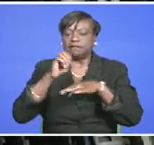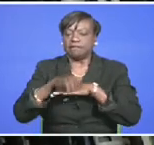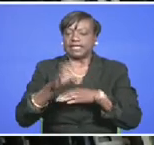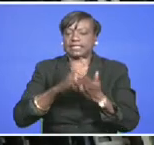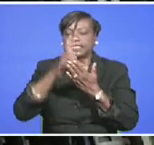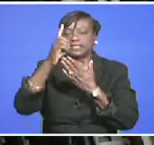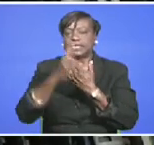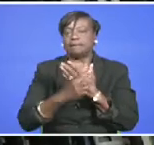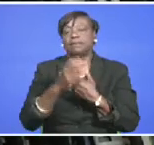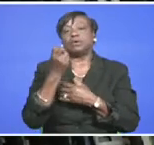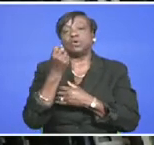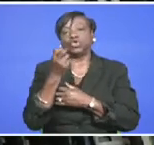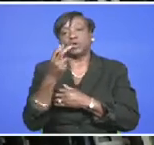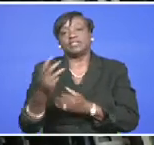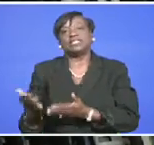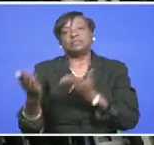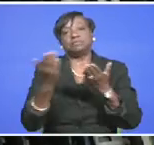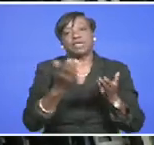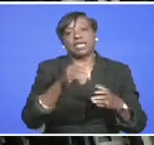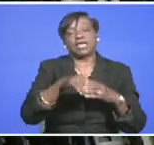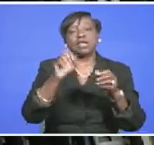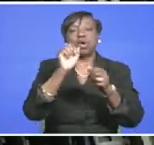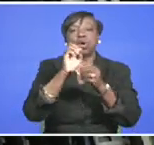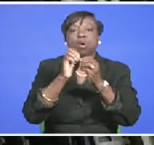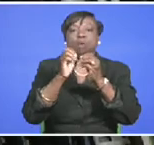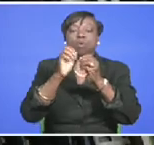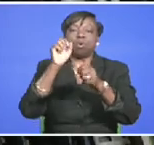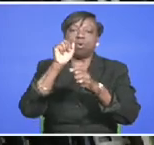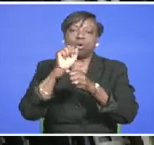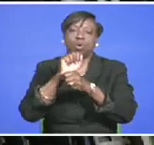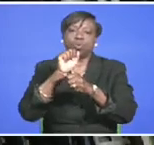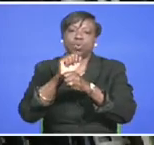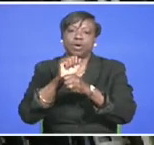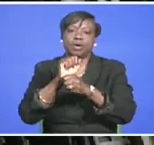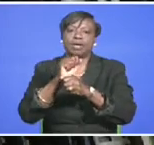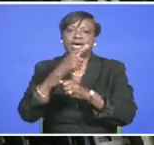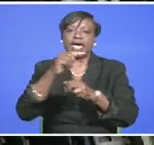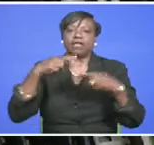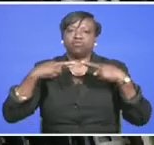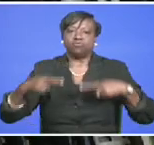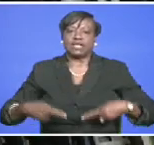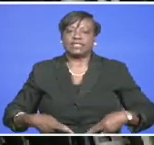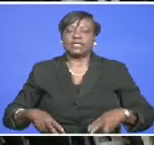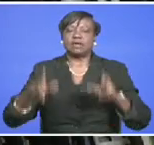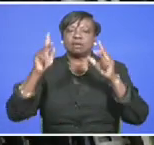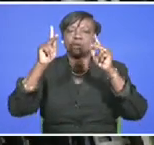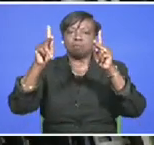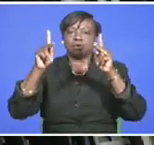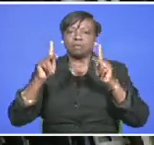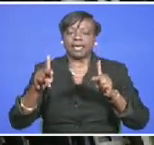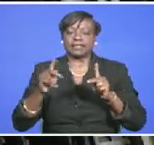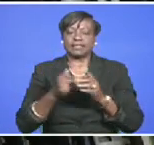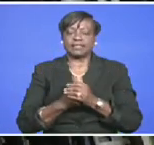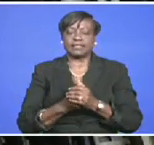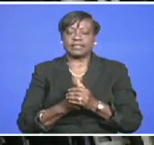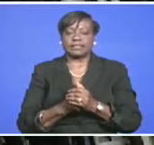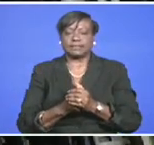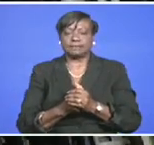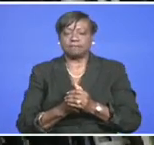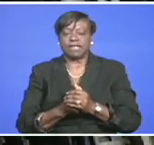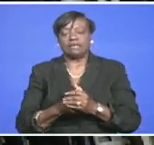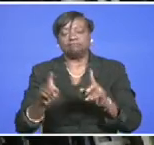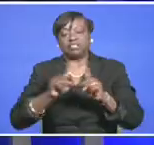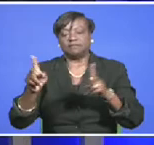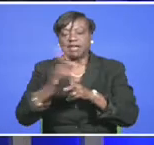So that's also bringing in more work permits, more residency permits, and some extra headquartering and a call center and different types of